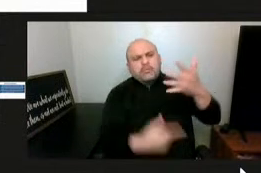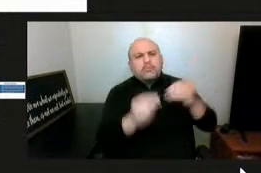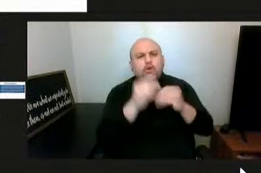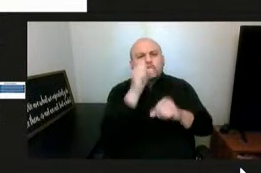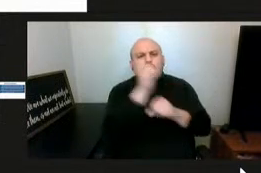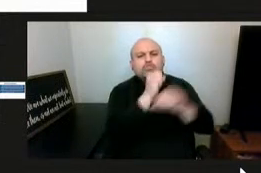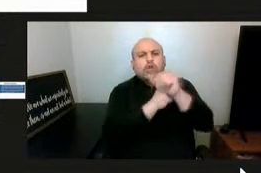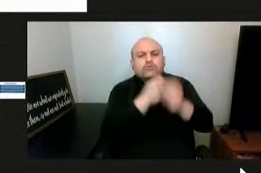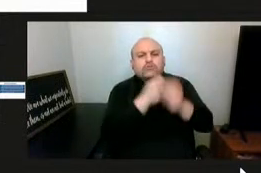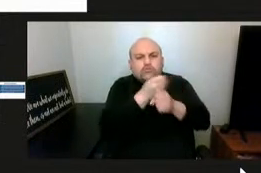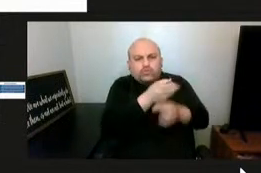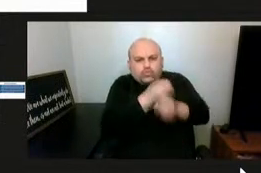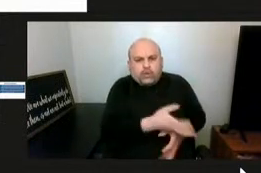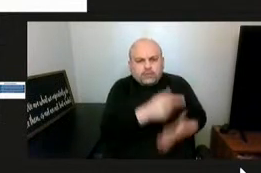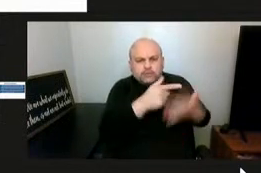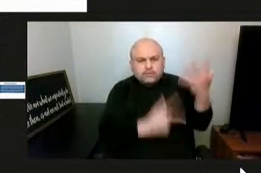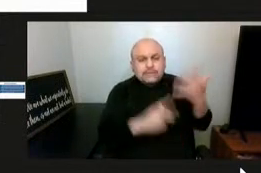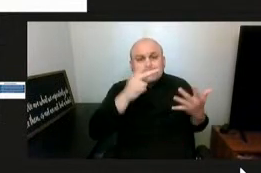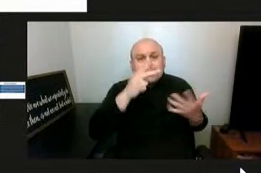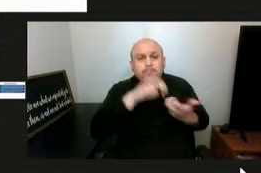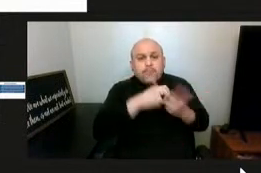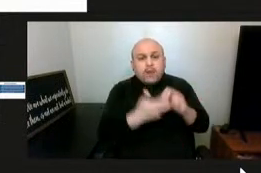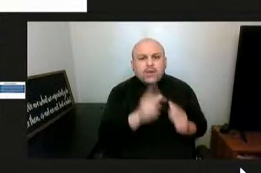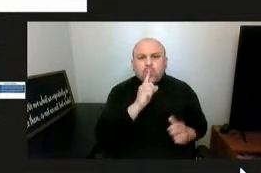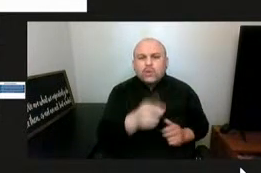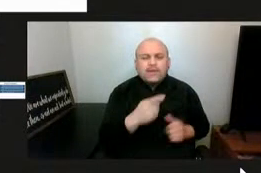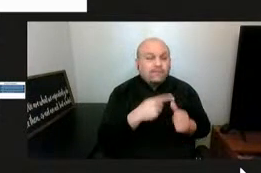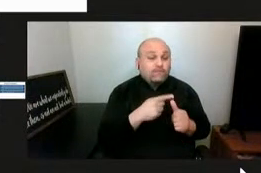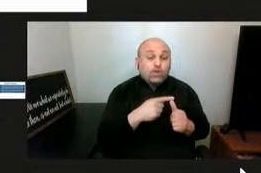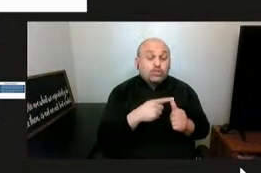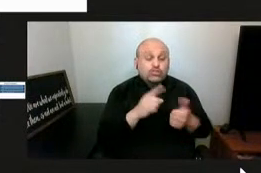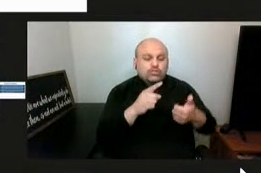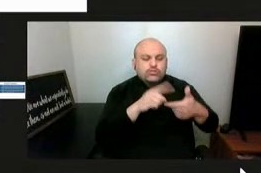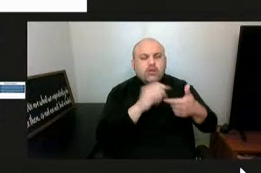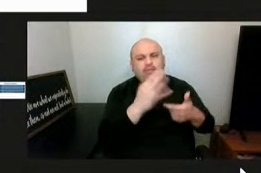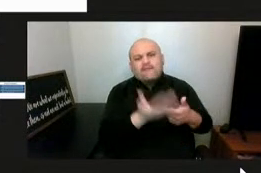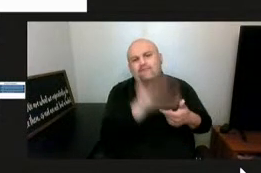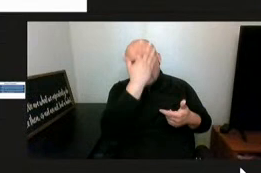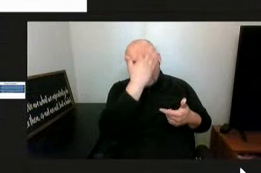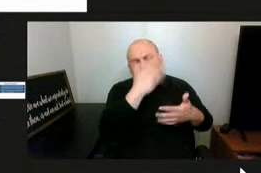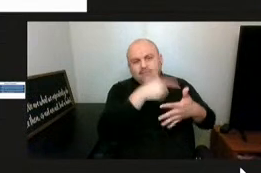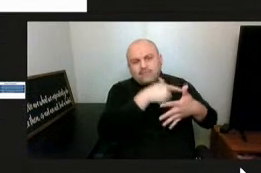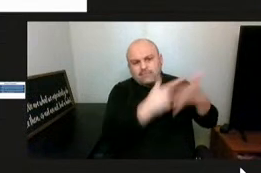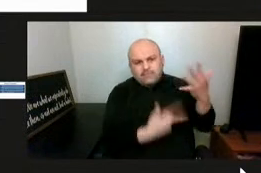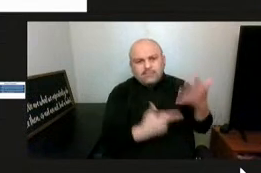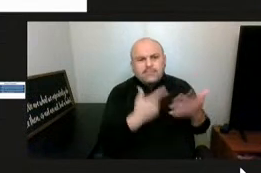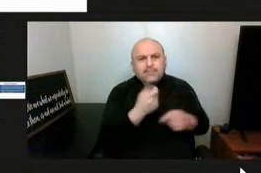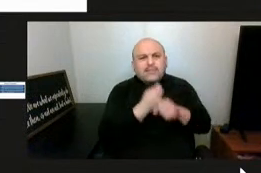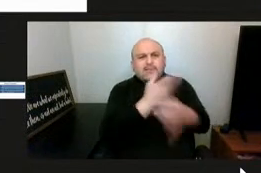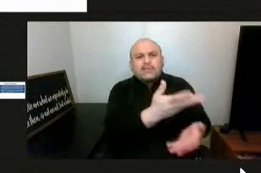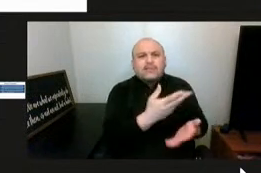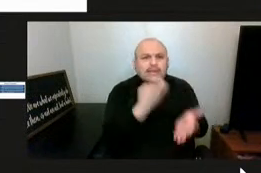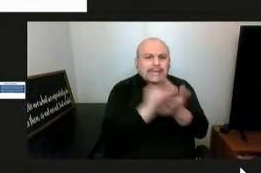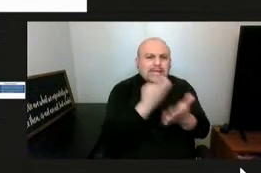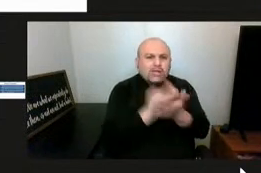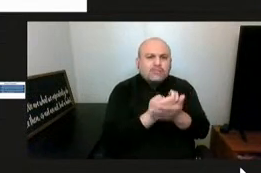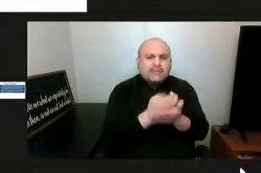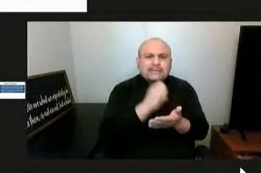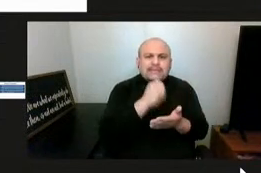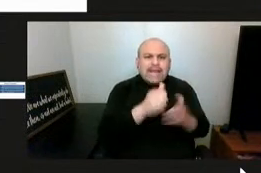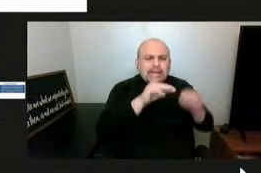The second problem, which is the first of the 5 structural drivers, speak to economic insecurity and how